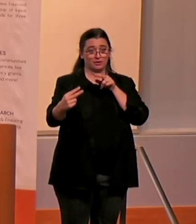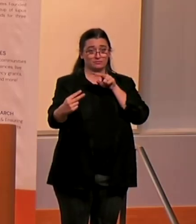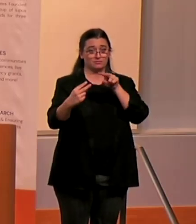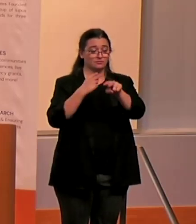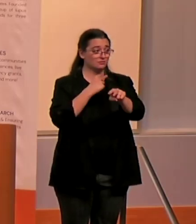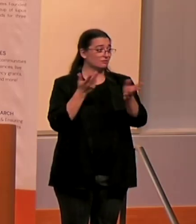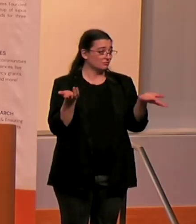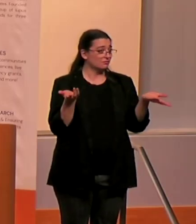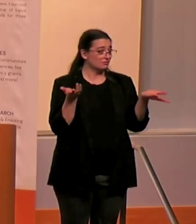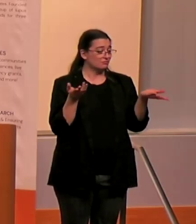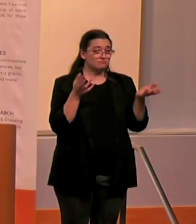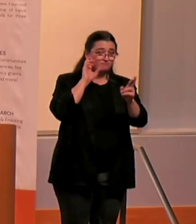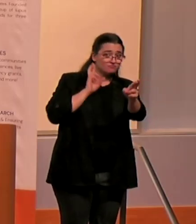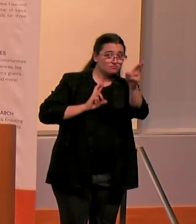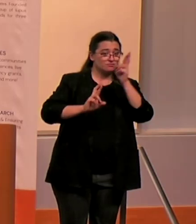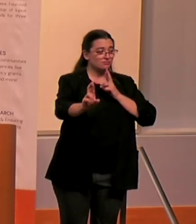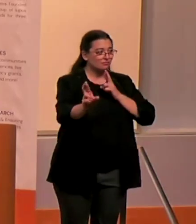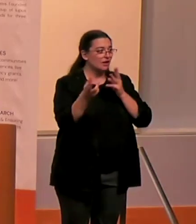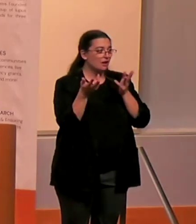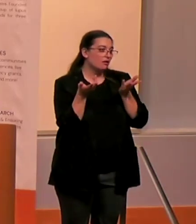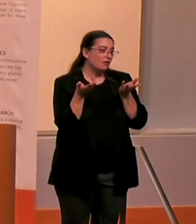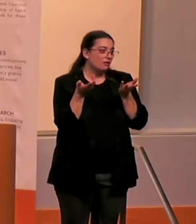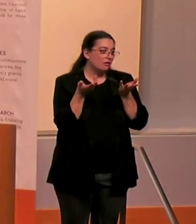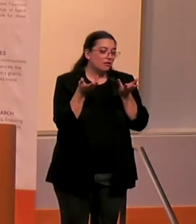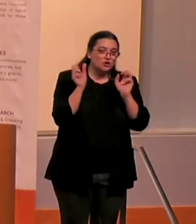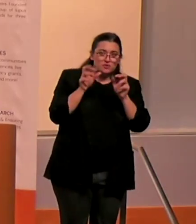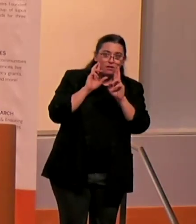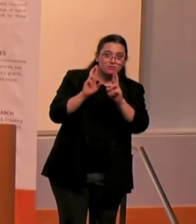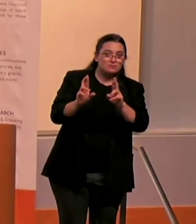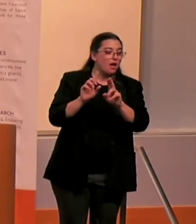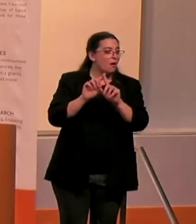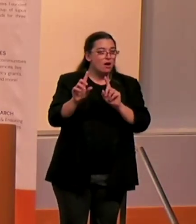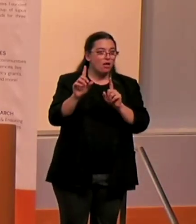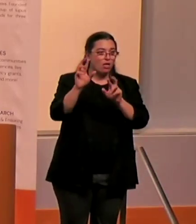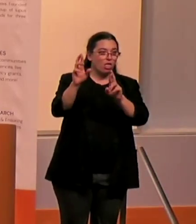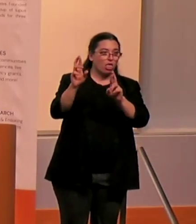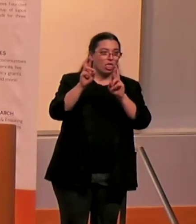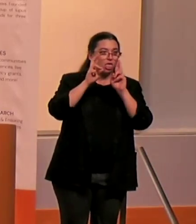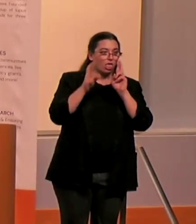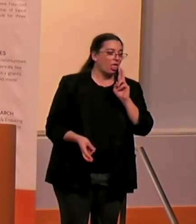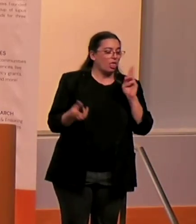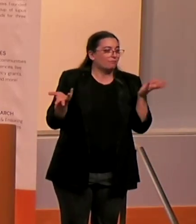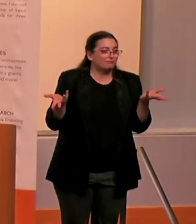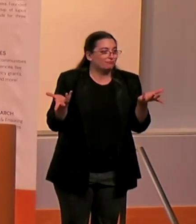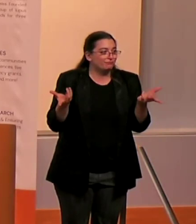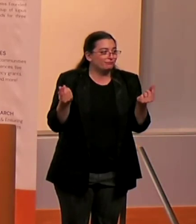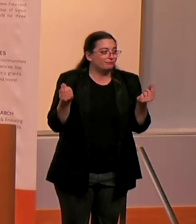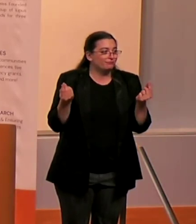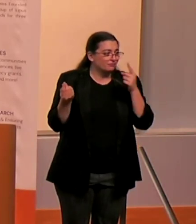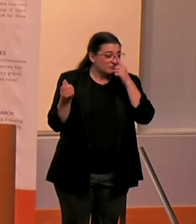put their, they have to come in and be want to